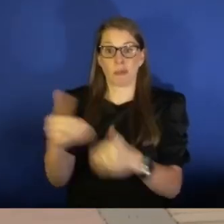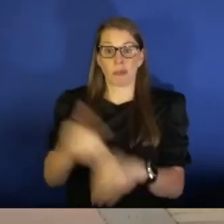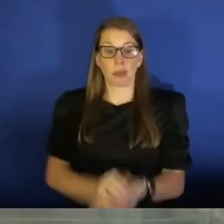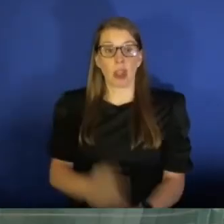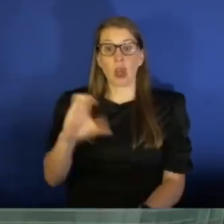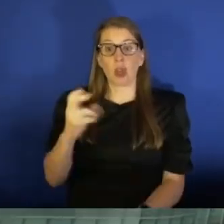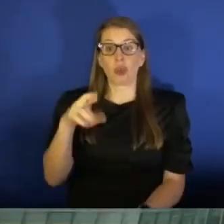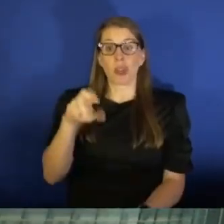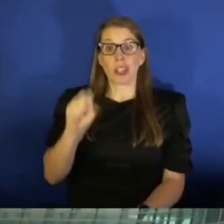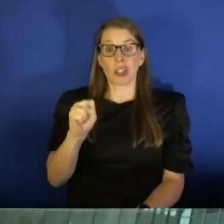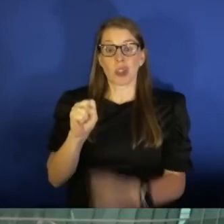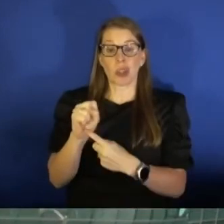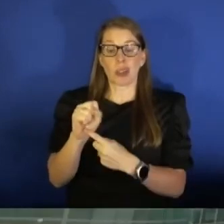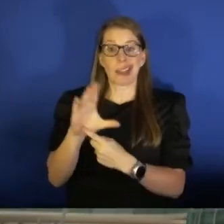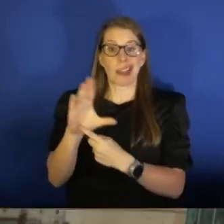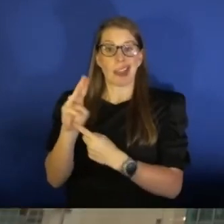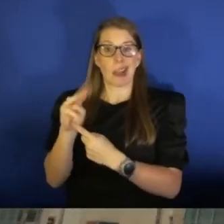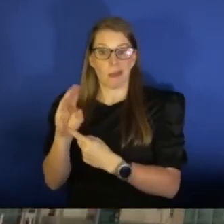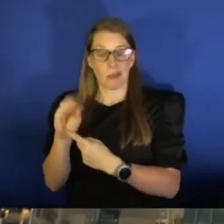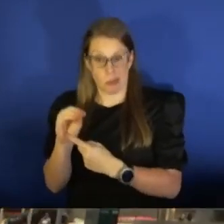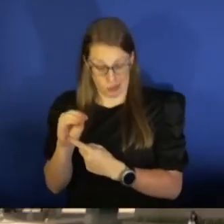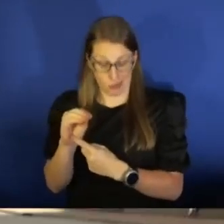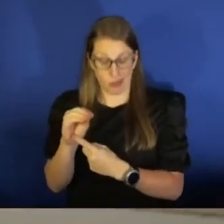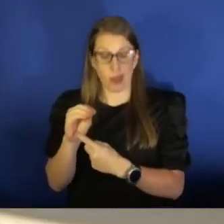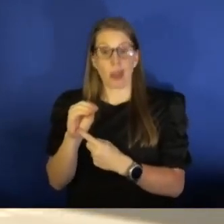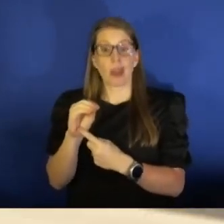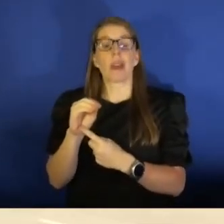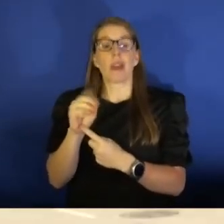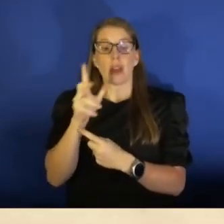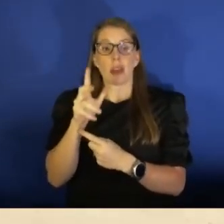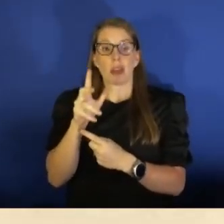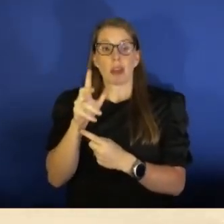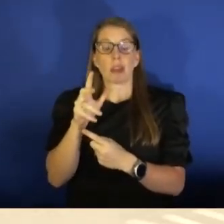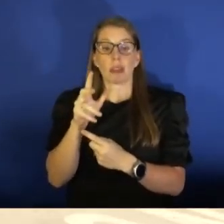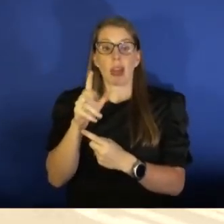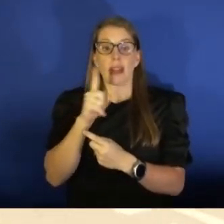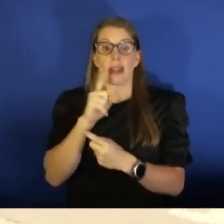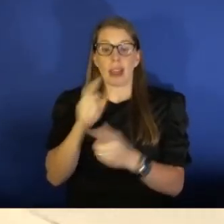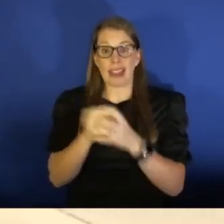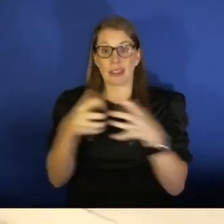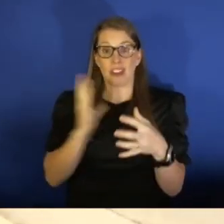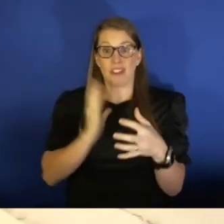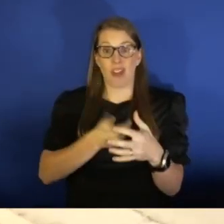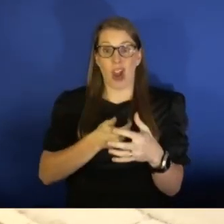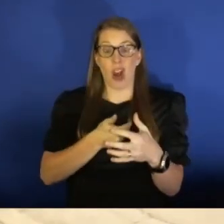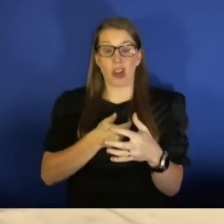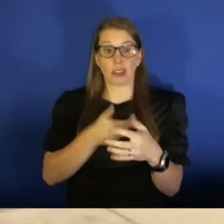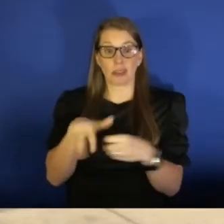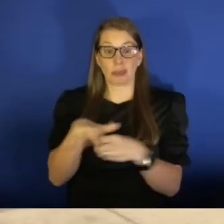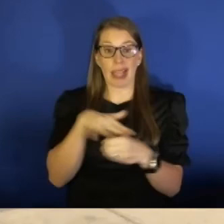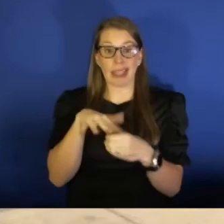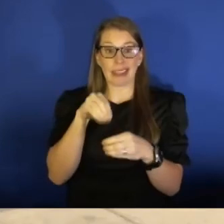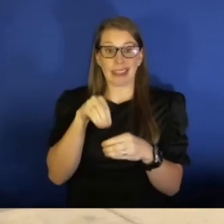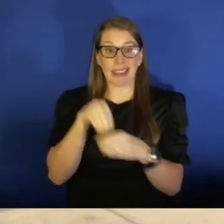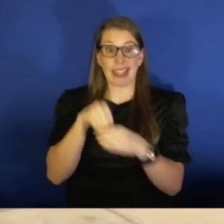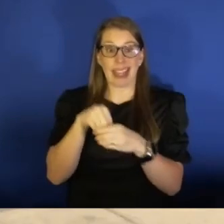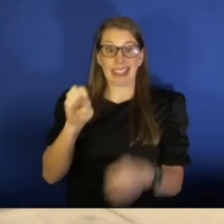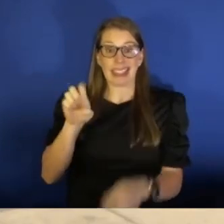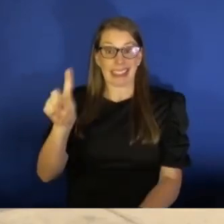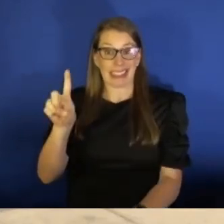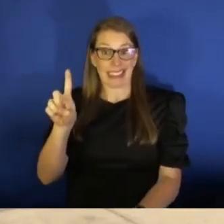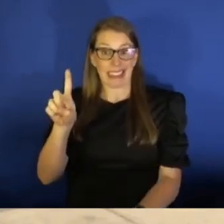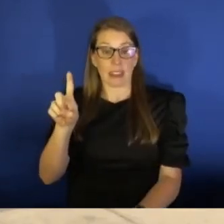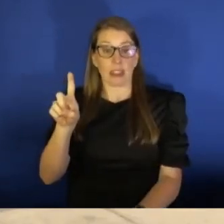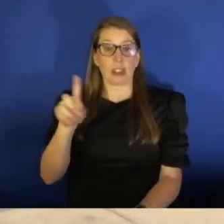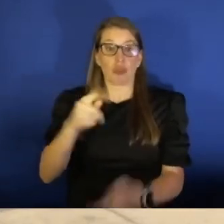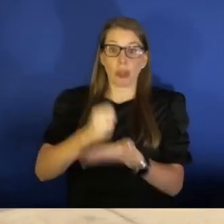says this is going to ease the pressure on the staff. I think the expansion of our space inside the ED, increasing the number of treatment